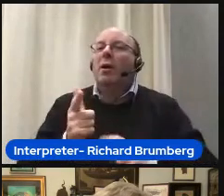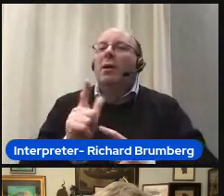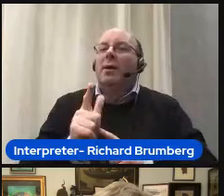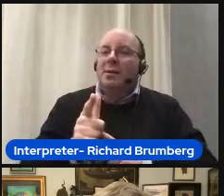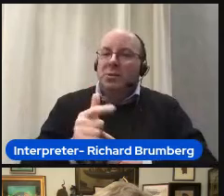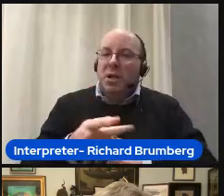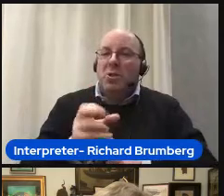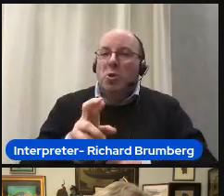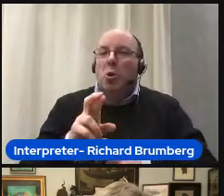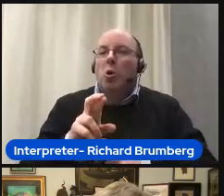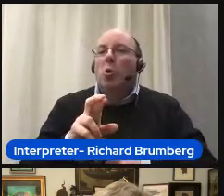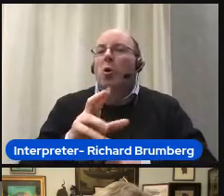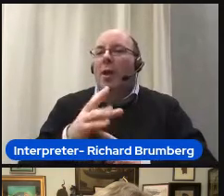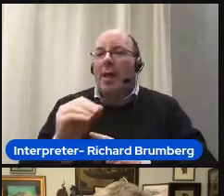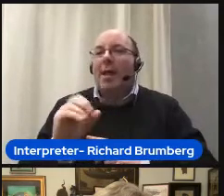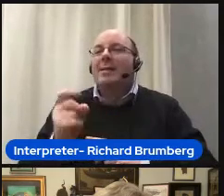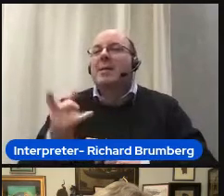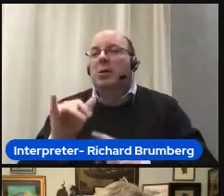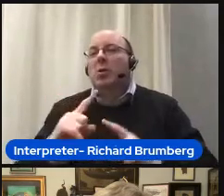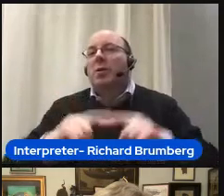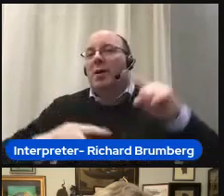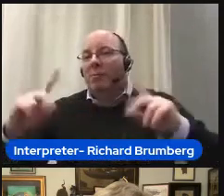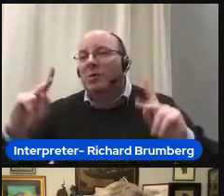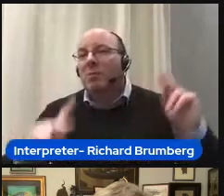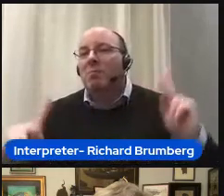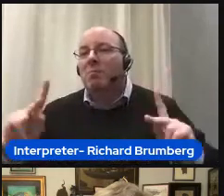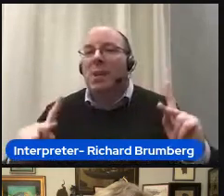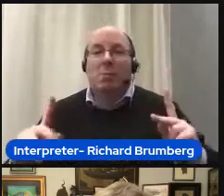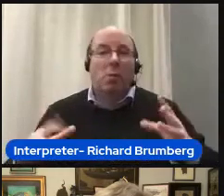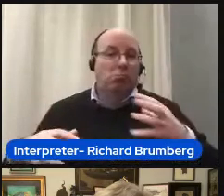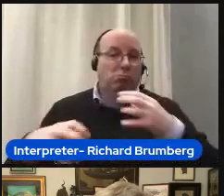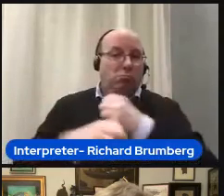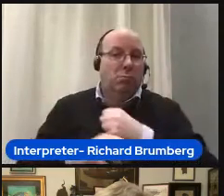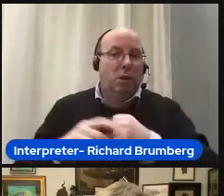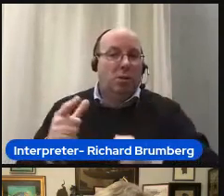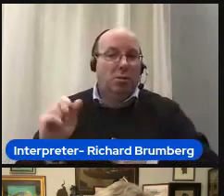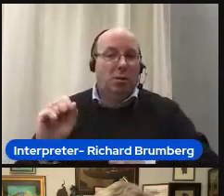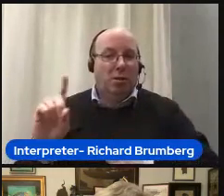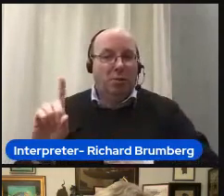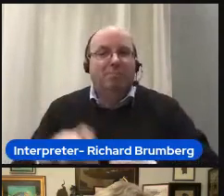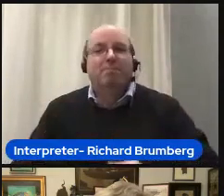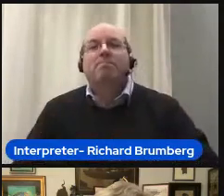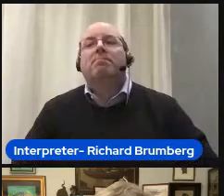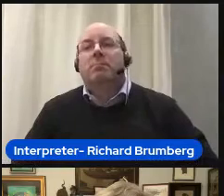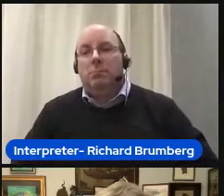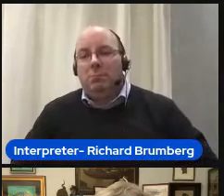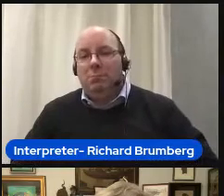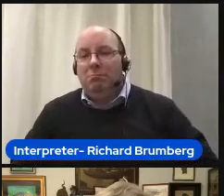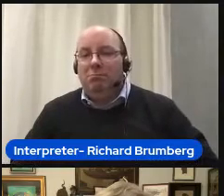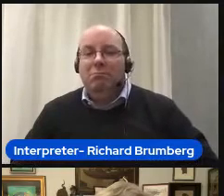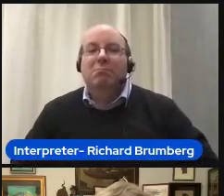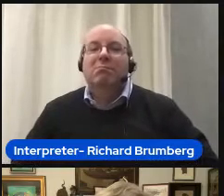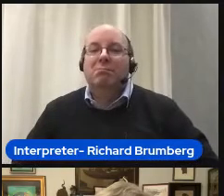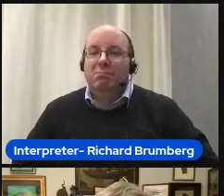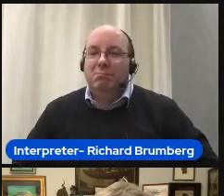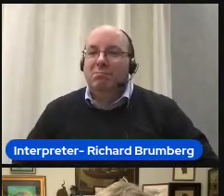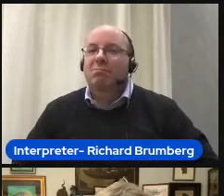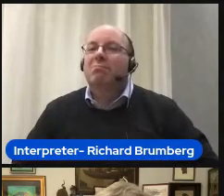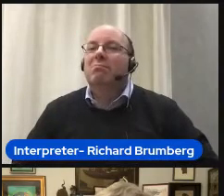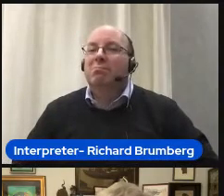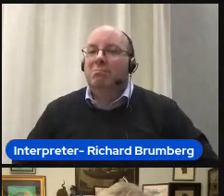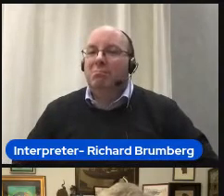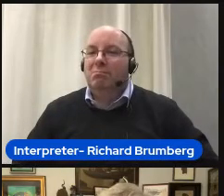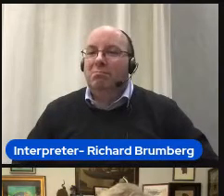diverse people. I really appreciate that, McKenzie, and I just want to really honor and acknowledge Federation's